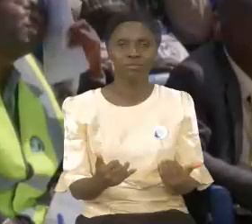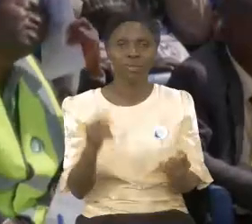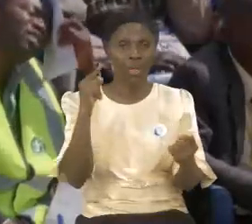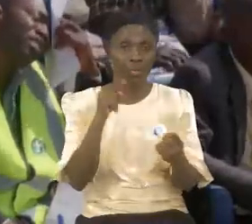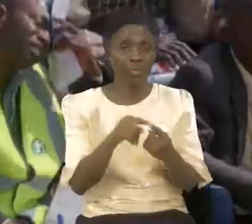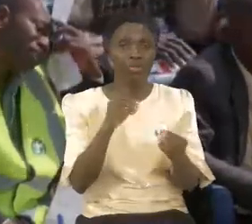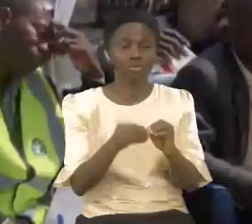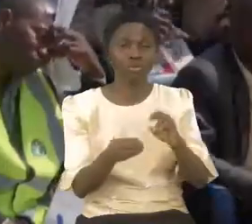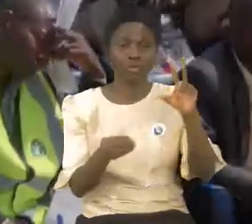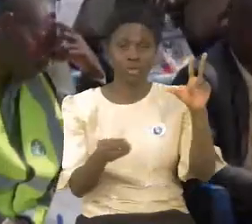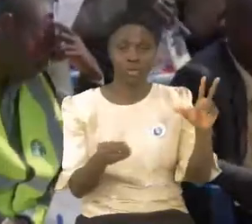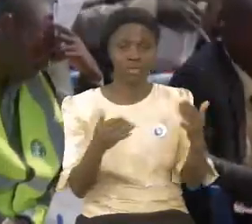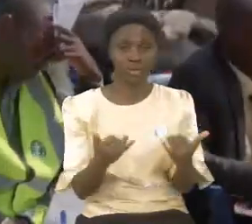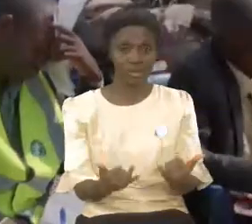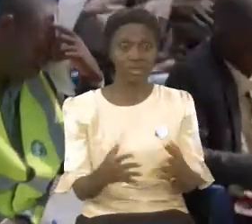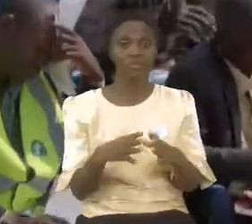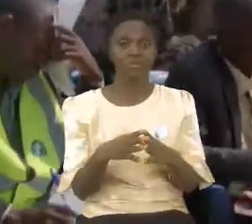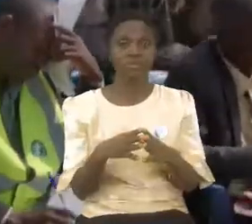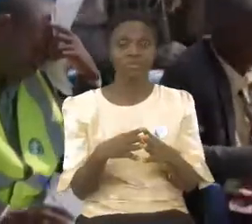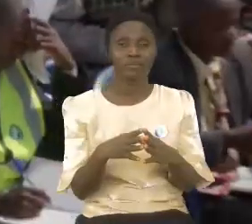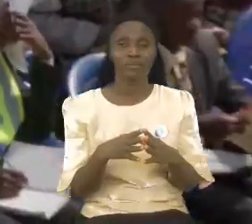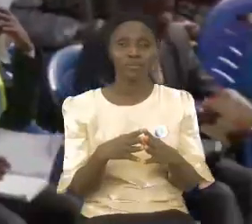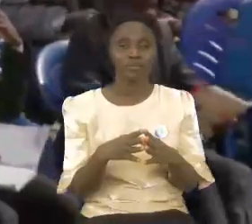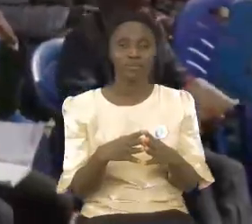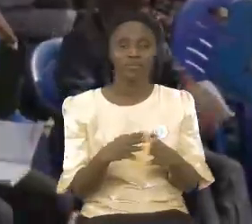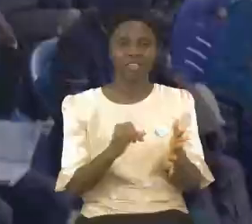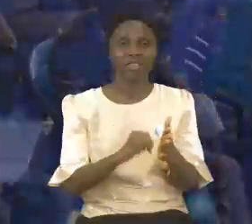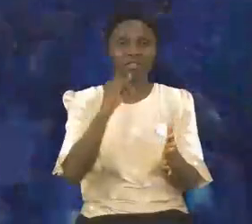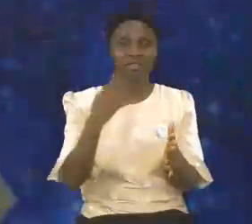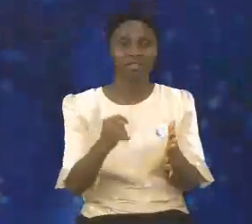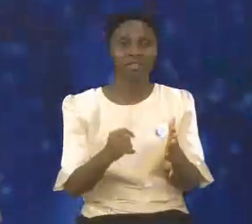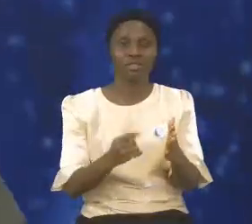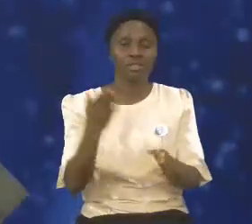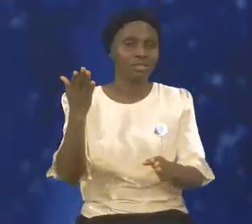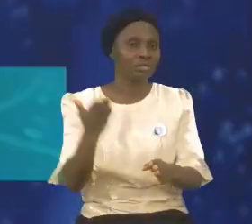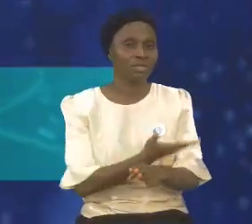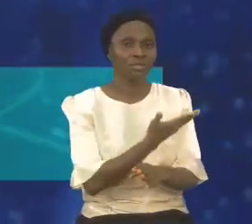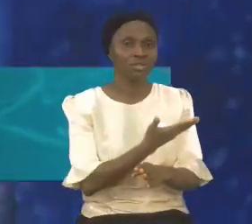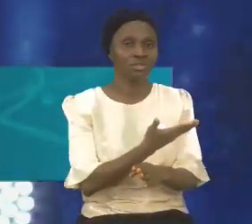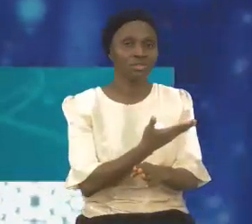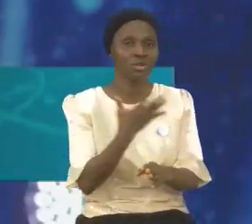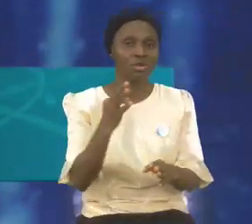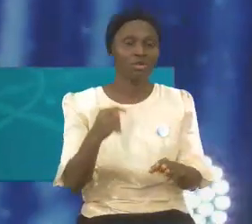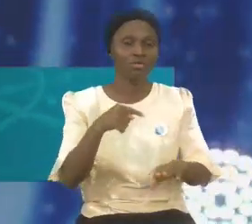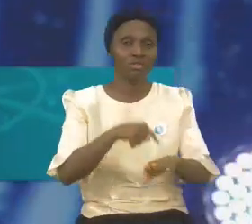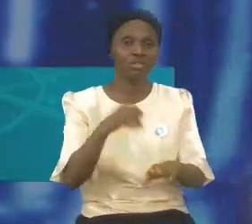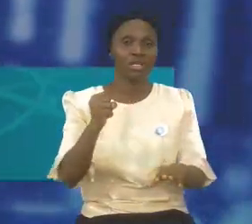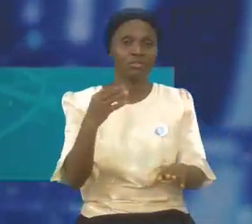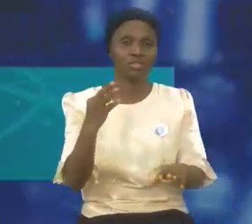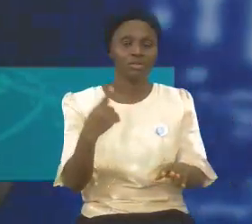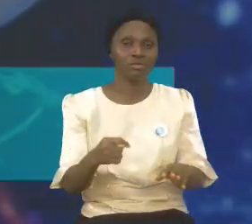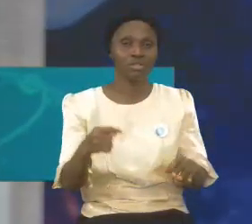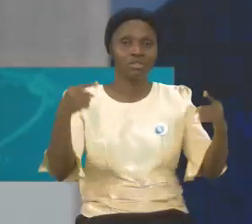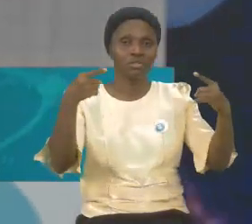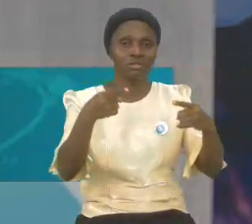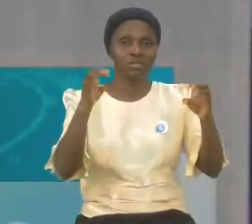three now. Number three is the termination of the times of the Gentiles. The